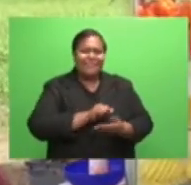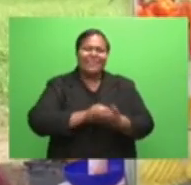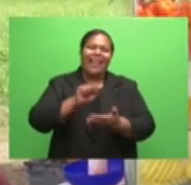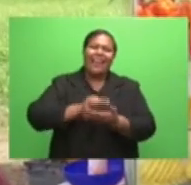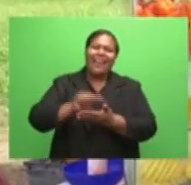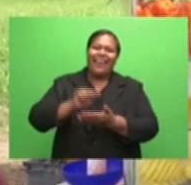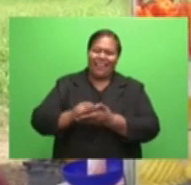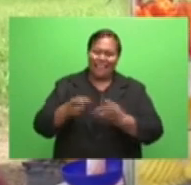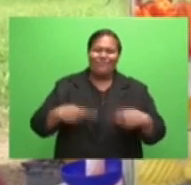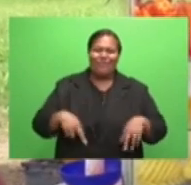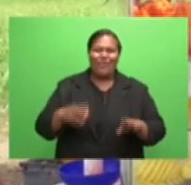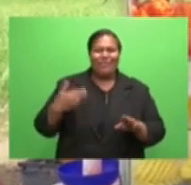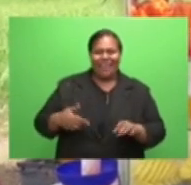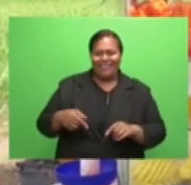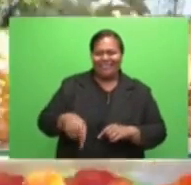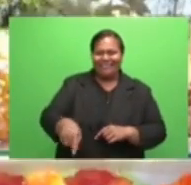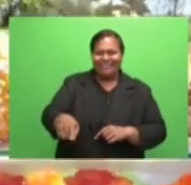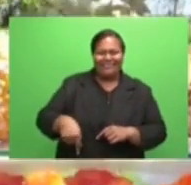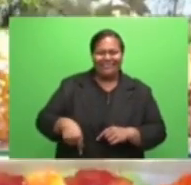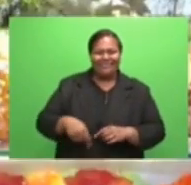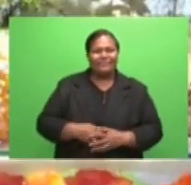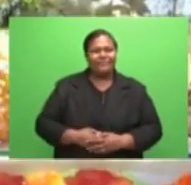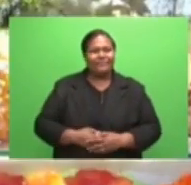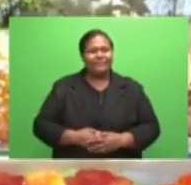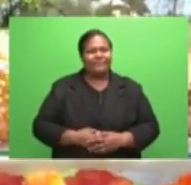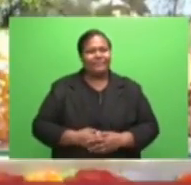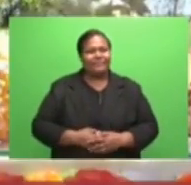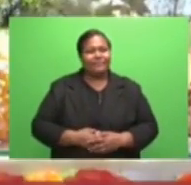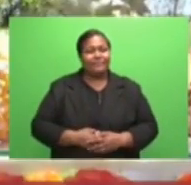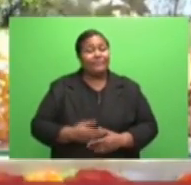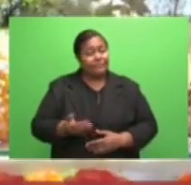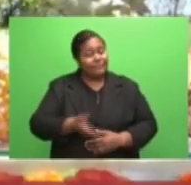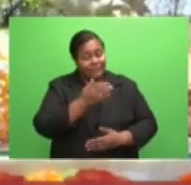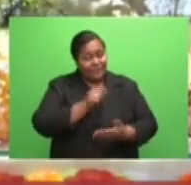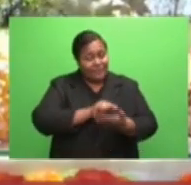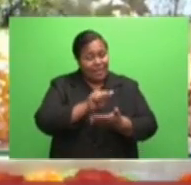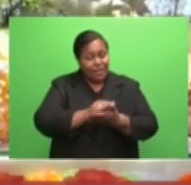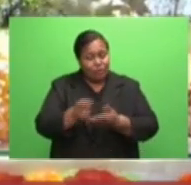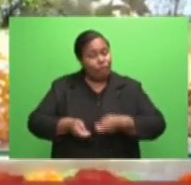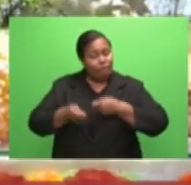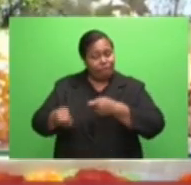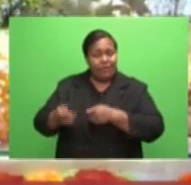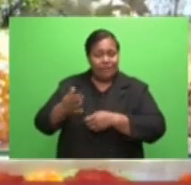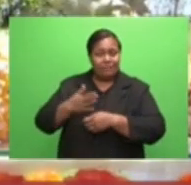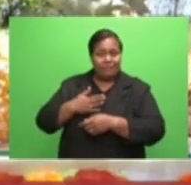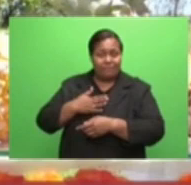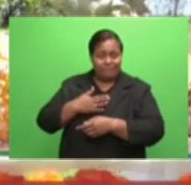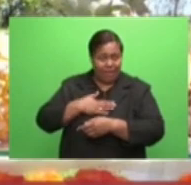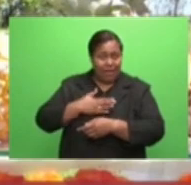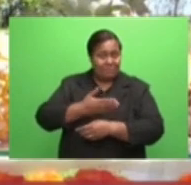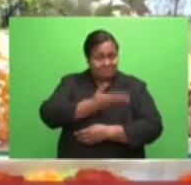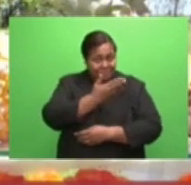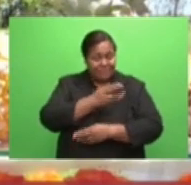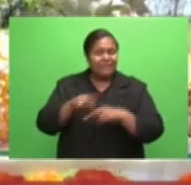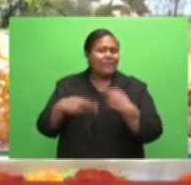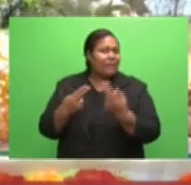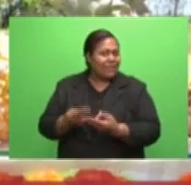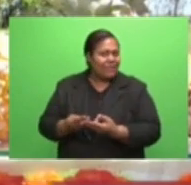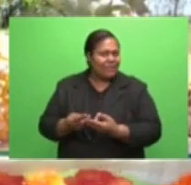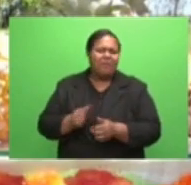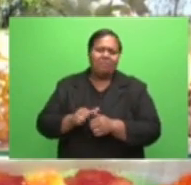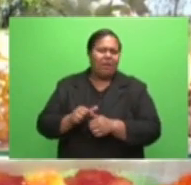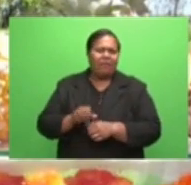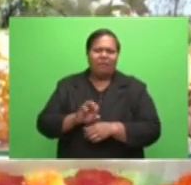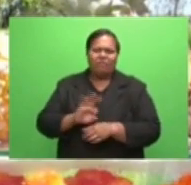the roadside. Selling for my family, to feed my family. Better than stay home.